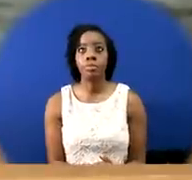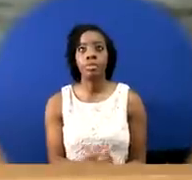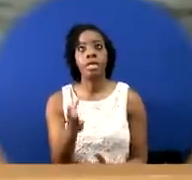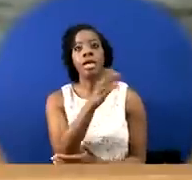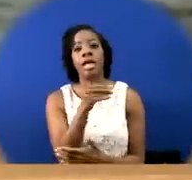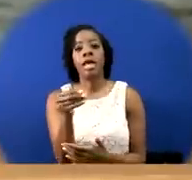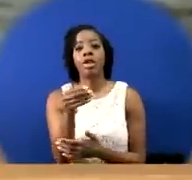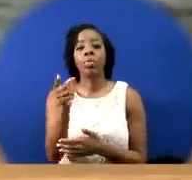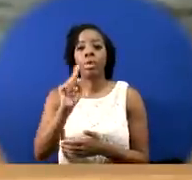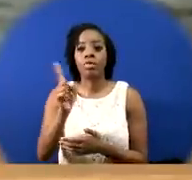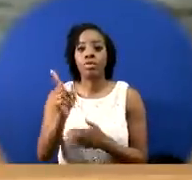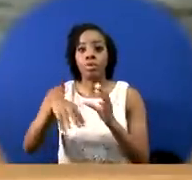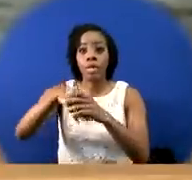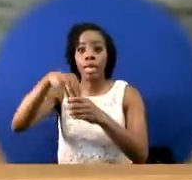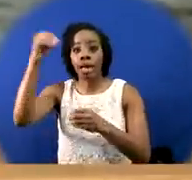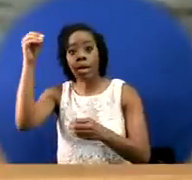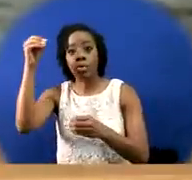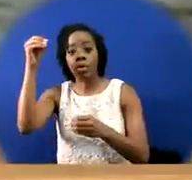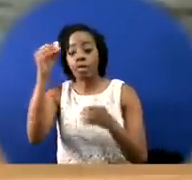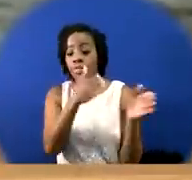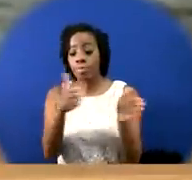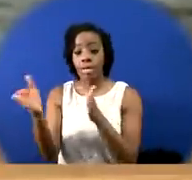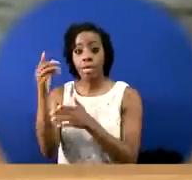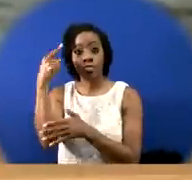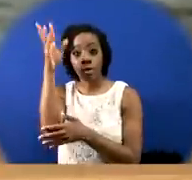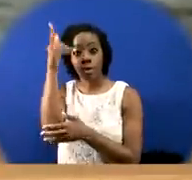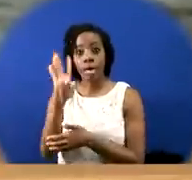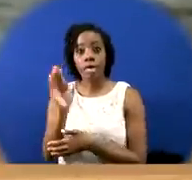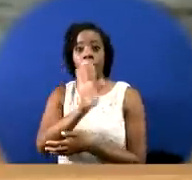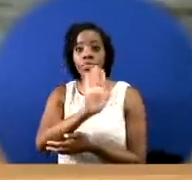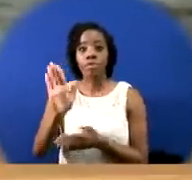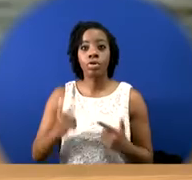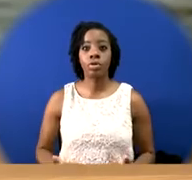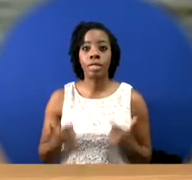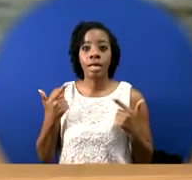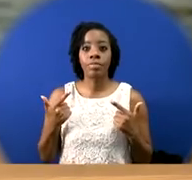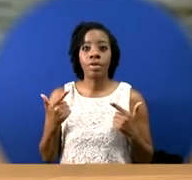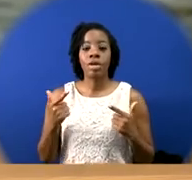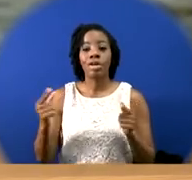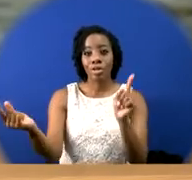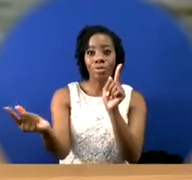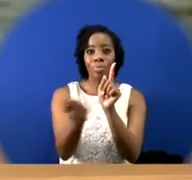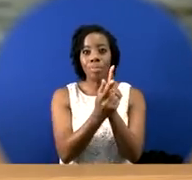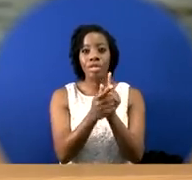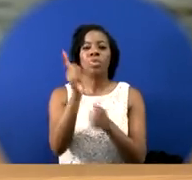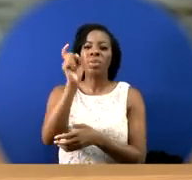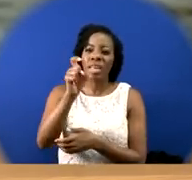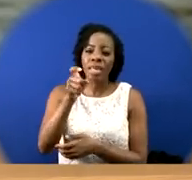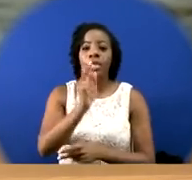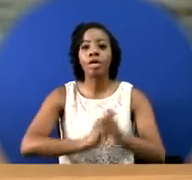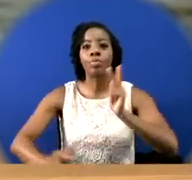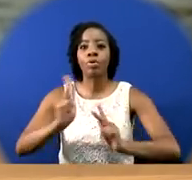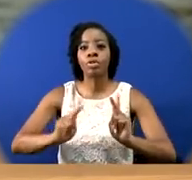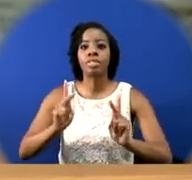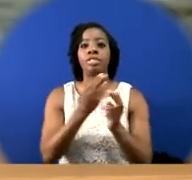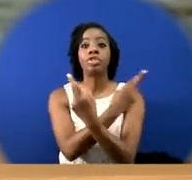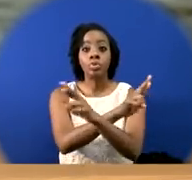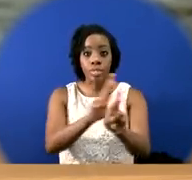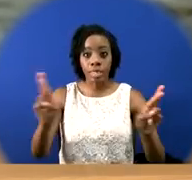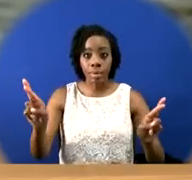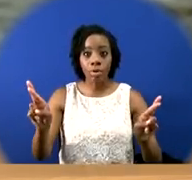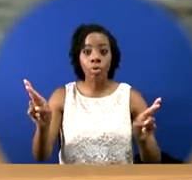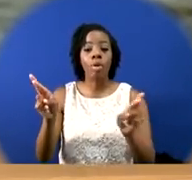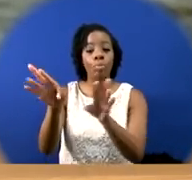And whenever you get out of the will and the way of God for your life, whenever you're pulled away, you need somebody to redeem you, bring you